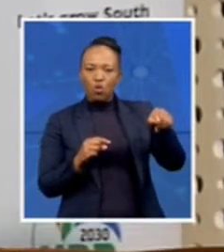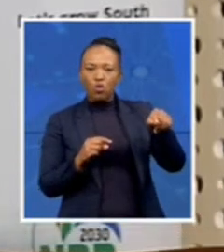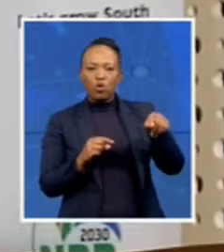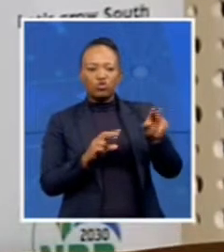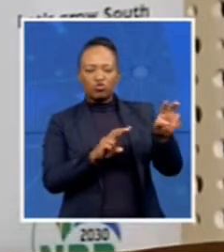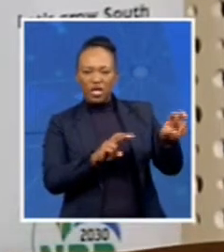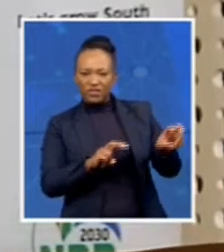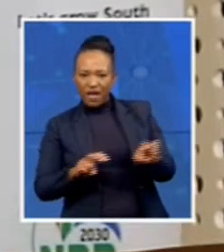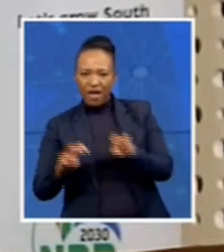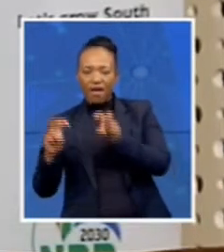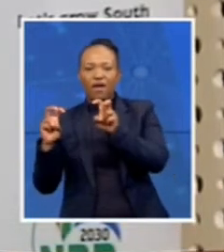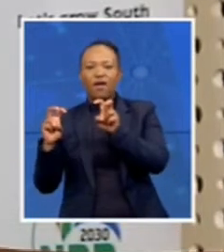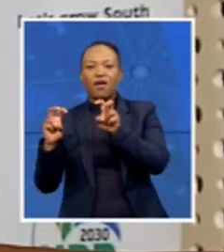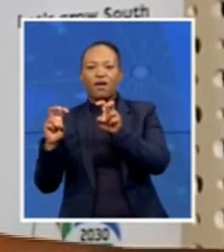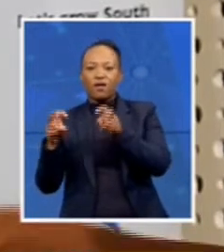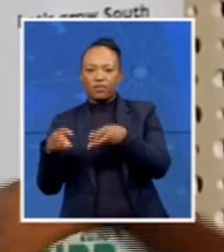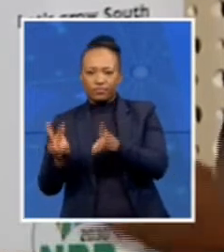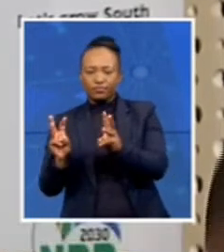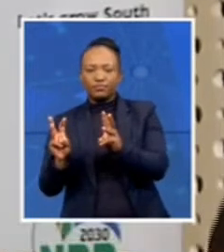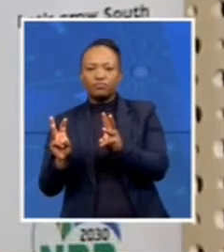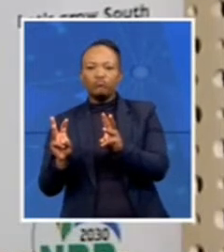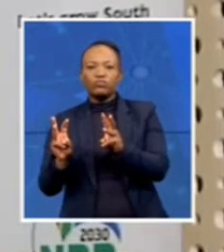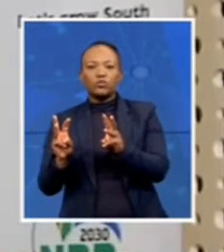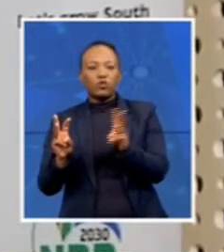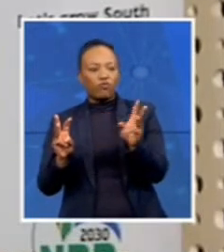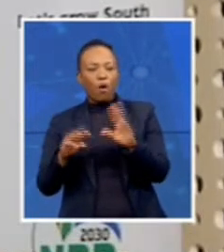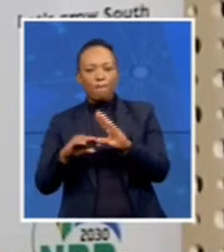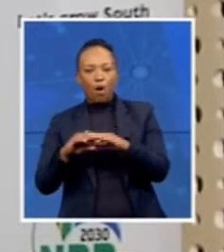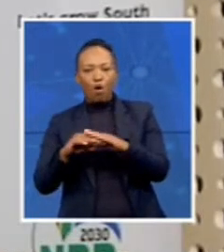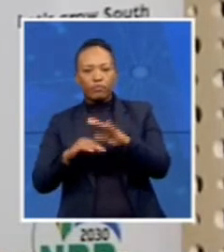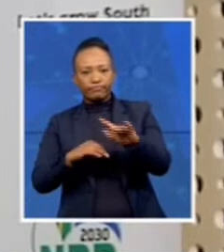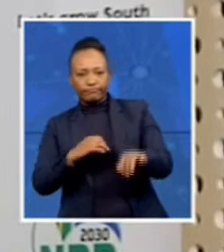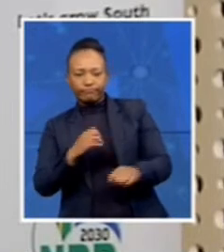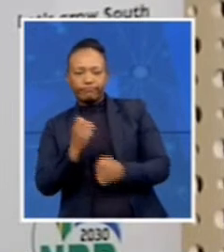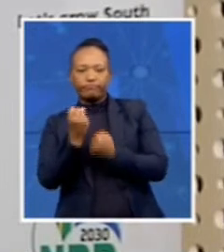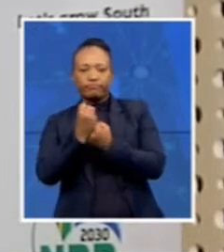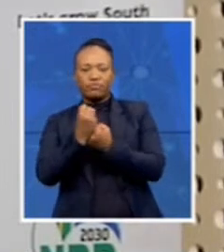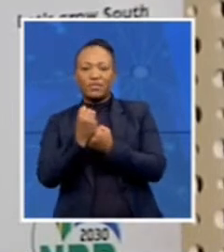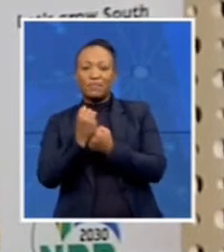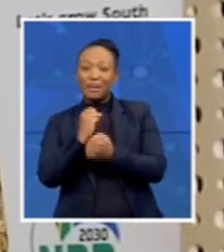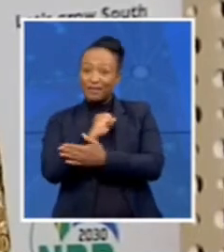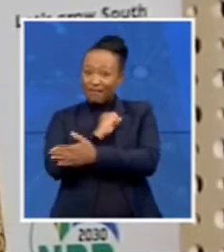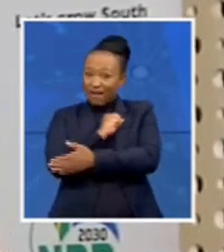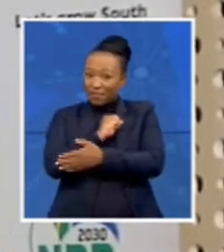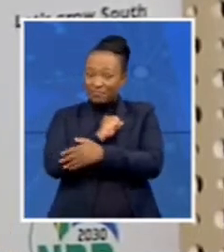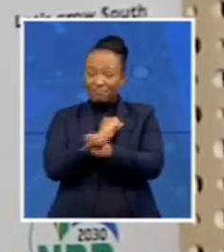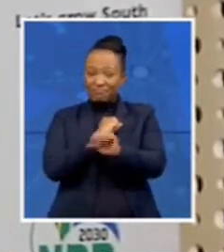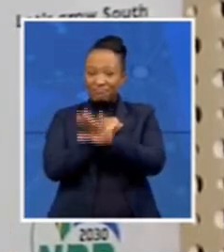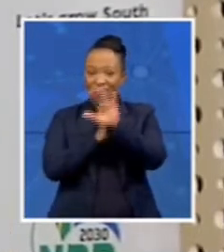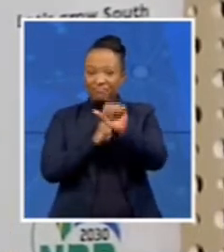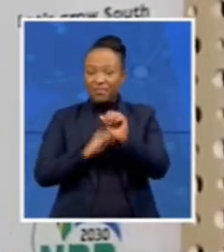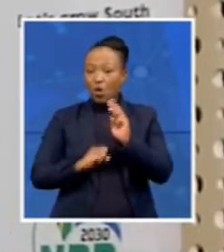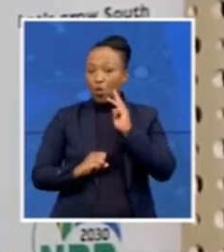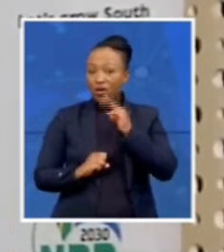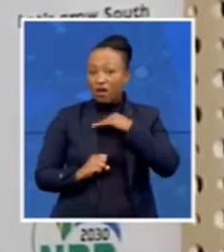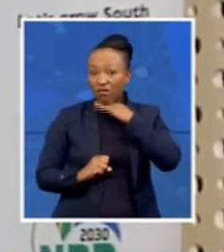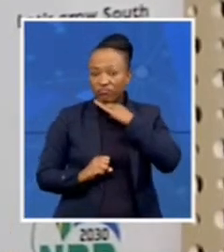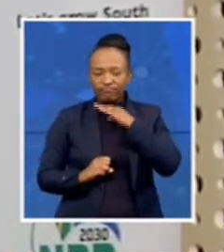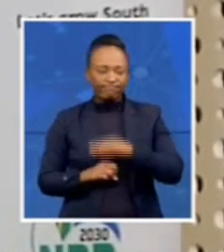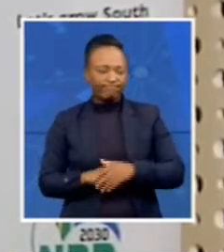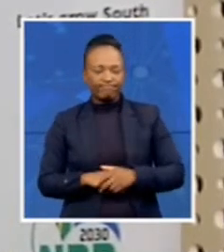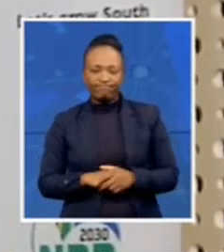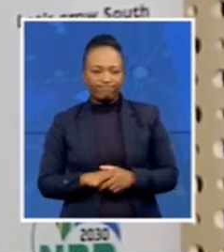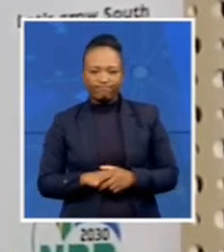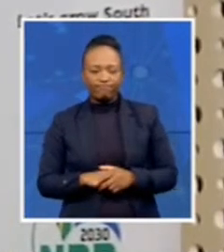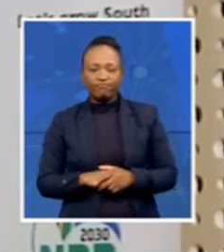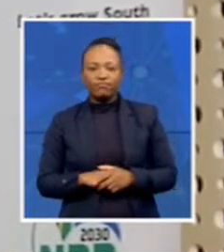water as a water-scarce country, so that we increase security of water in South